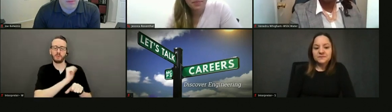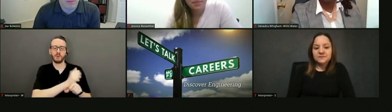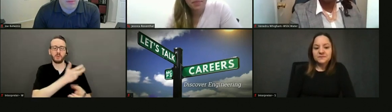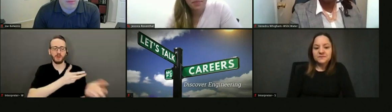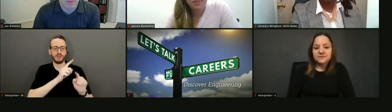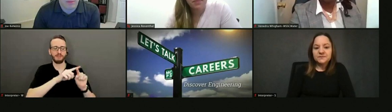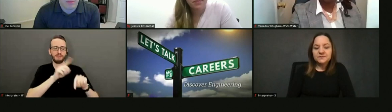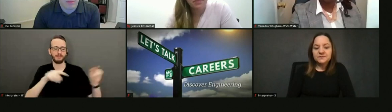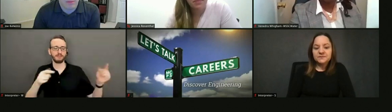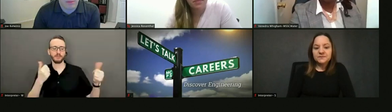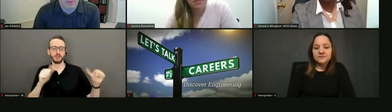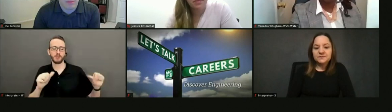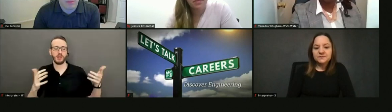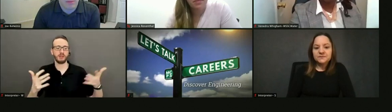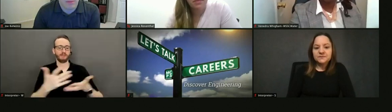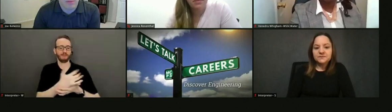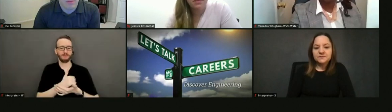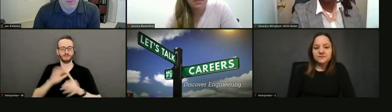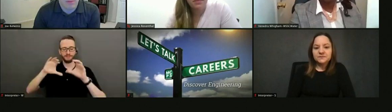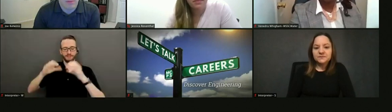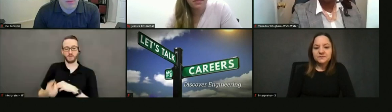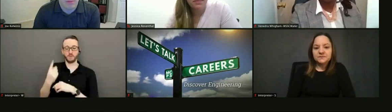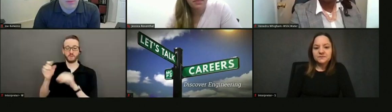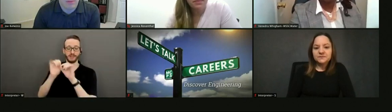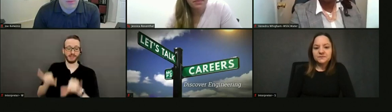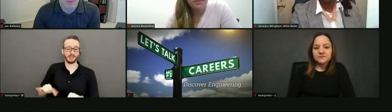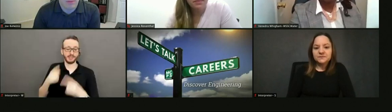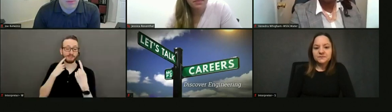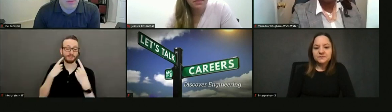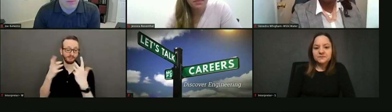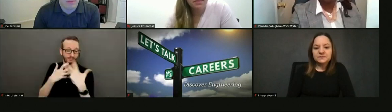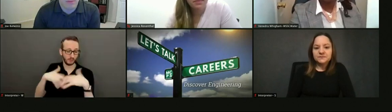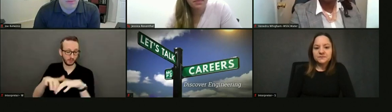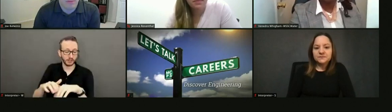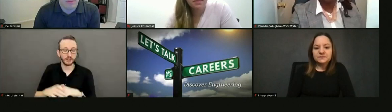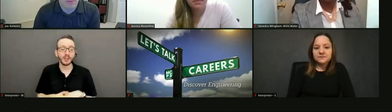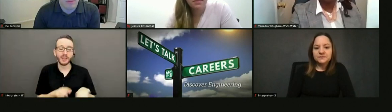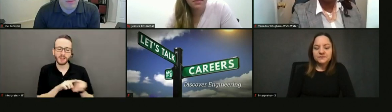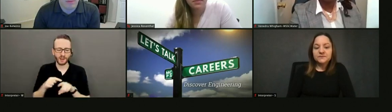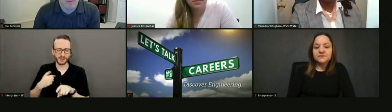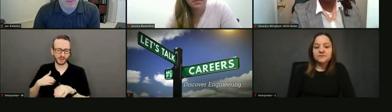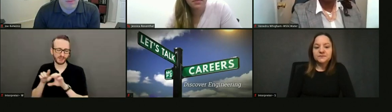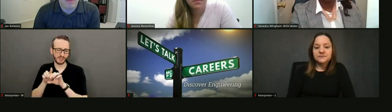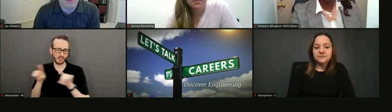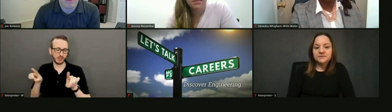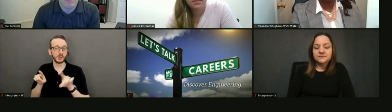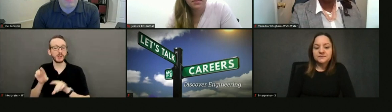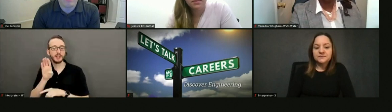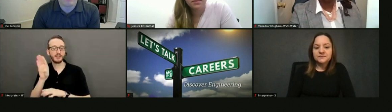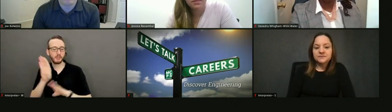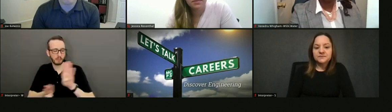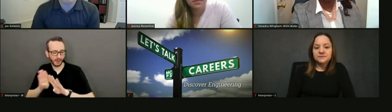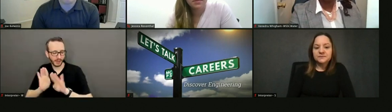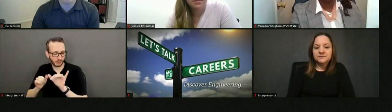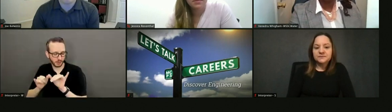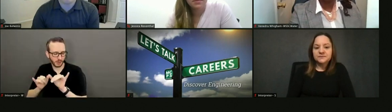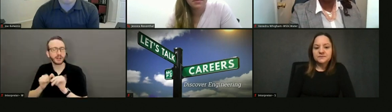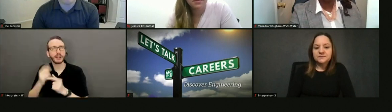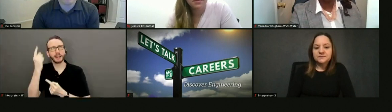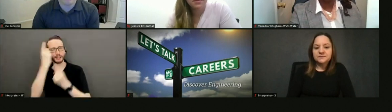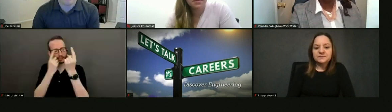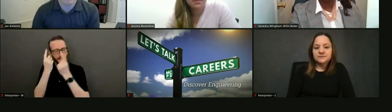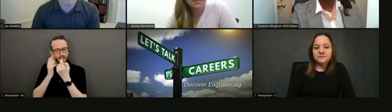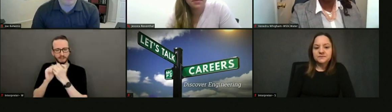things together into a large system to make it work. I also have a bioengineering degree, and I use that to think about how we can